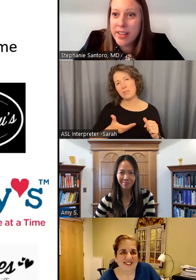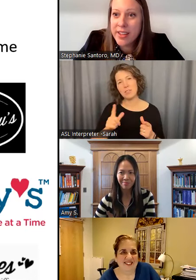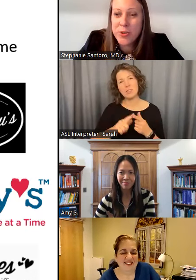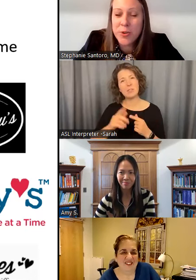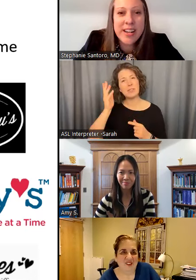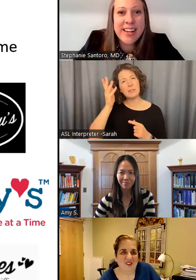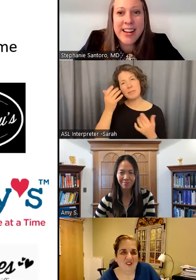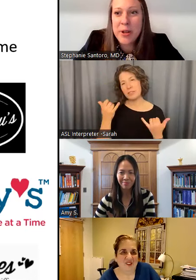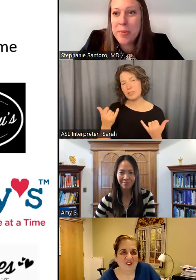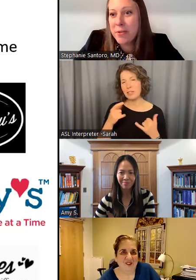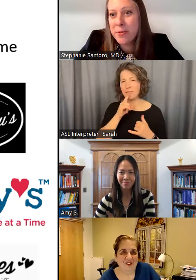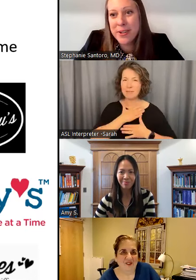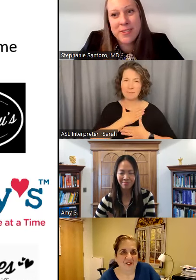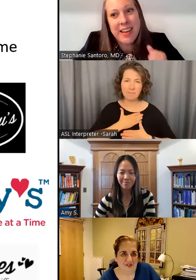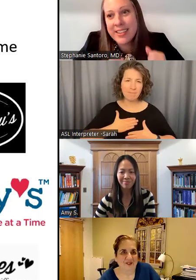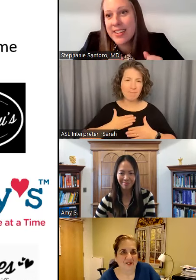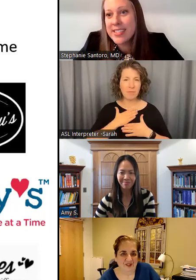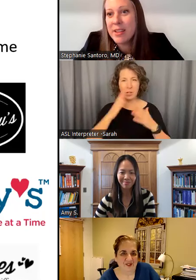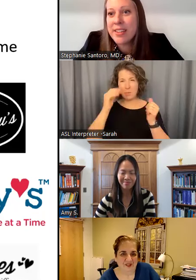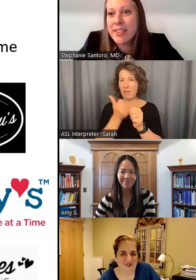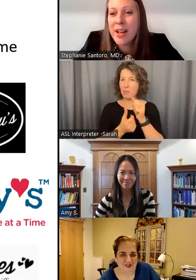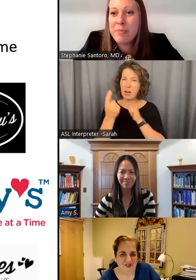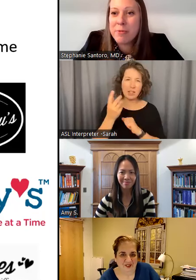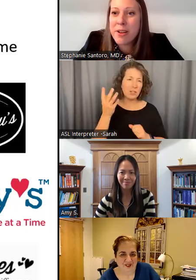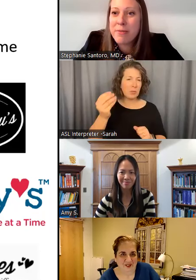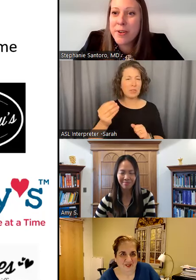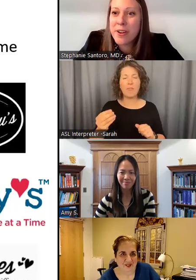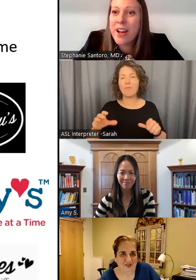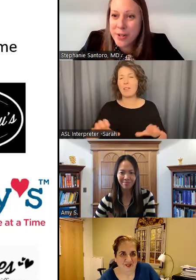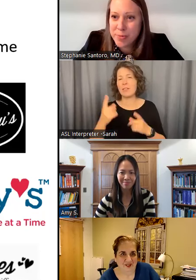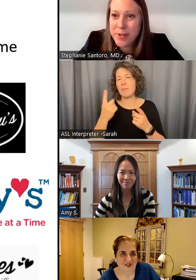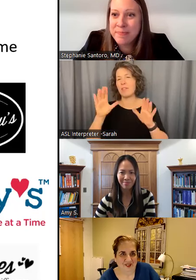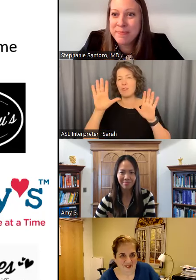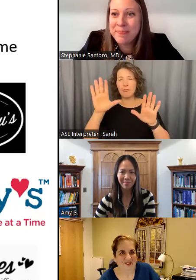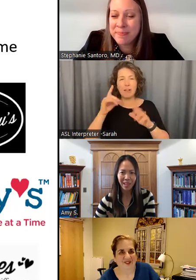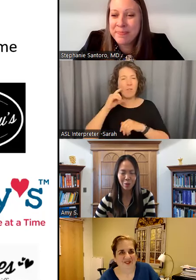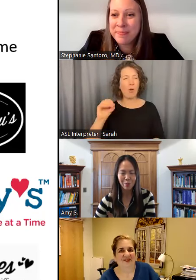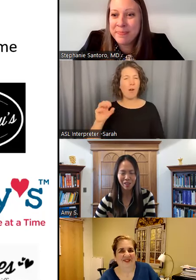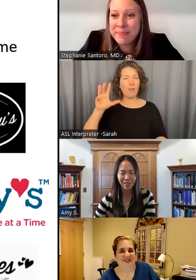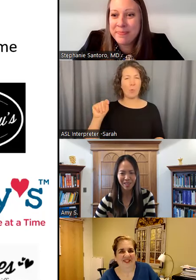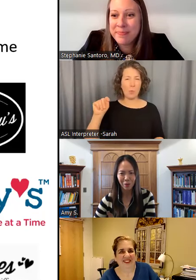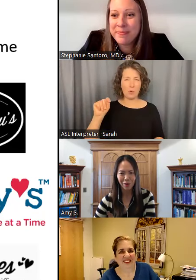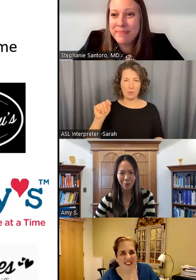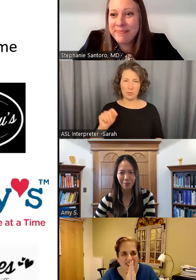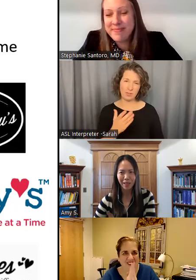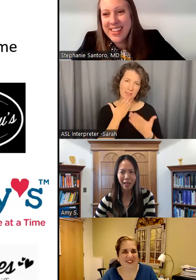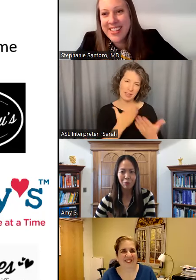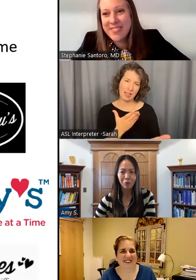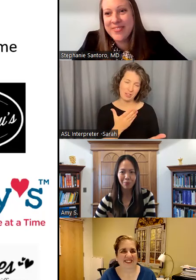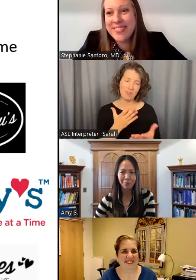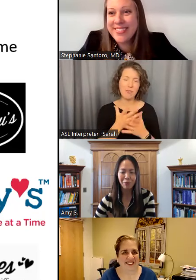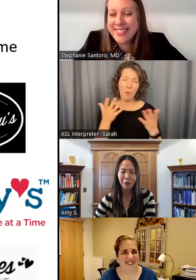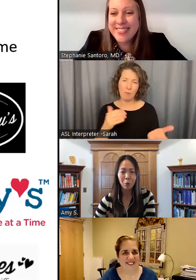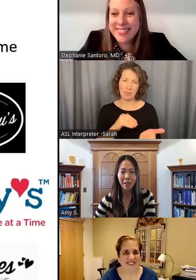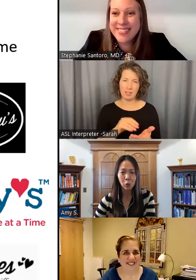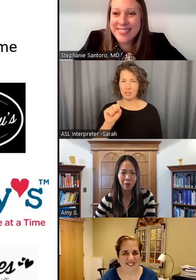I really enjoyed it, and I hope everyone goes out and does something great for October. Thank you so much, Dr. Santoro. Thank And